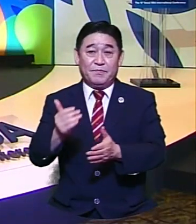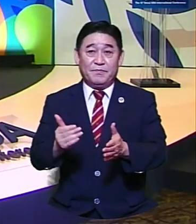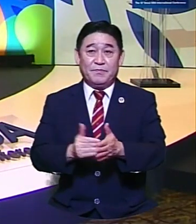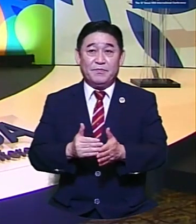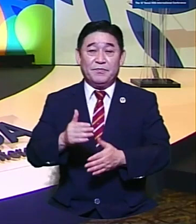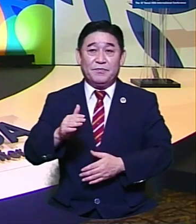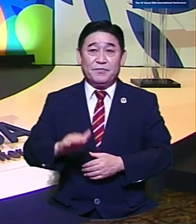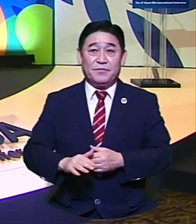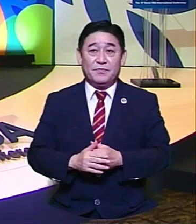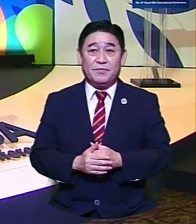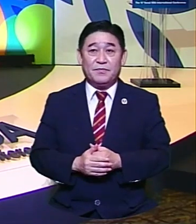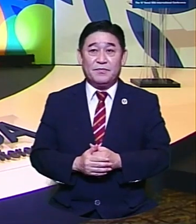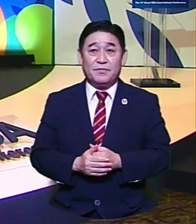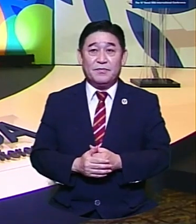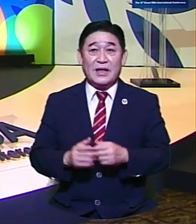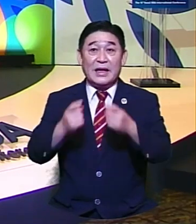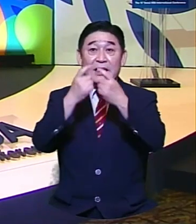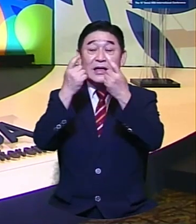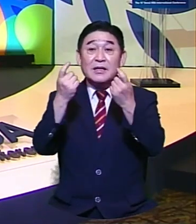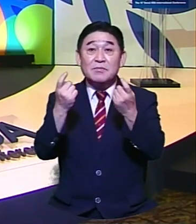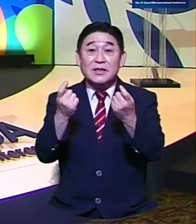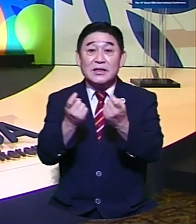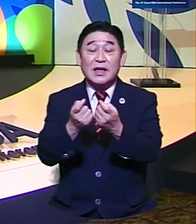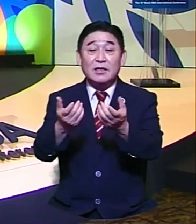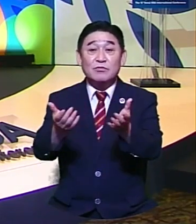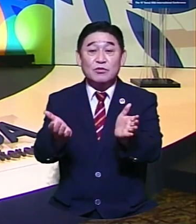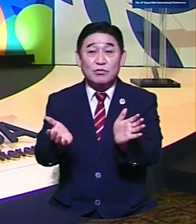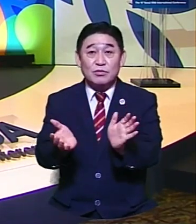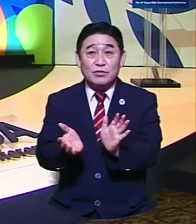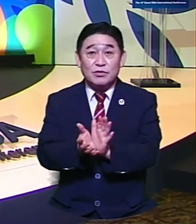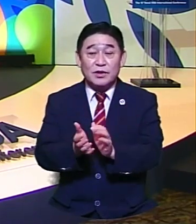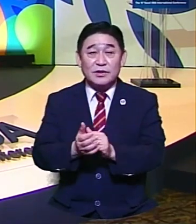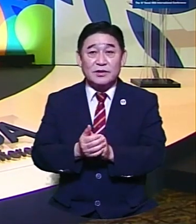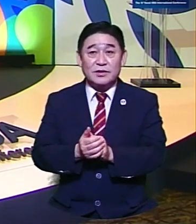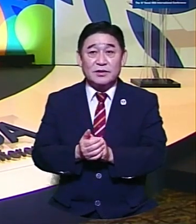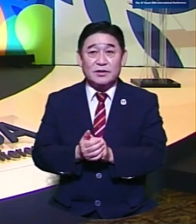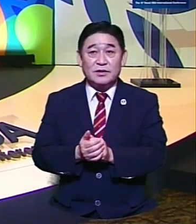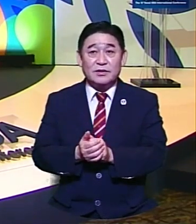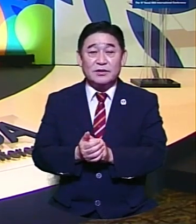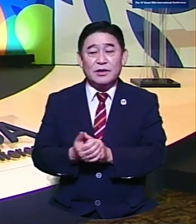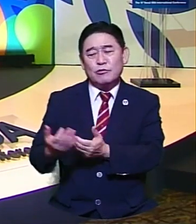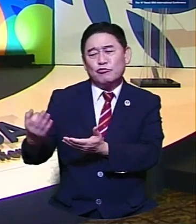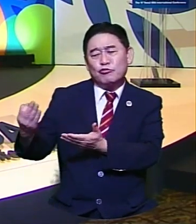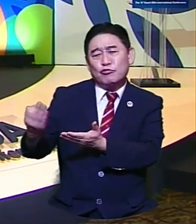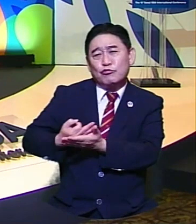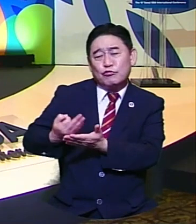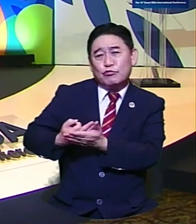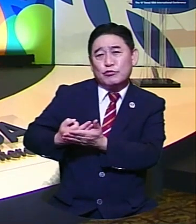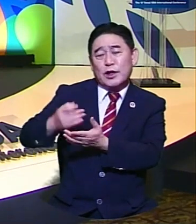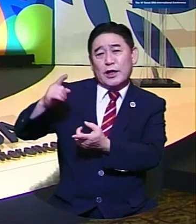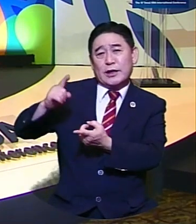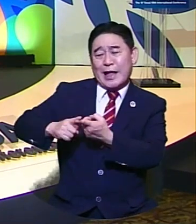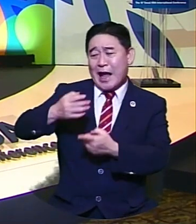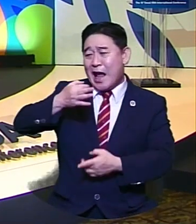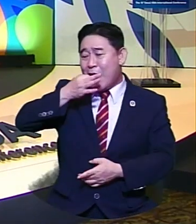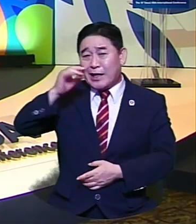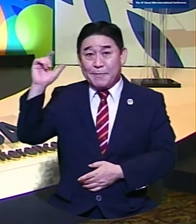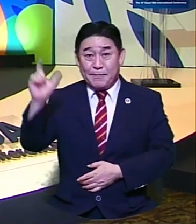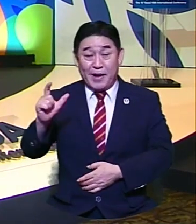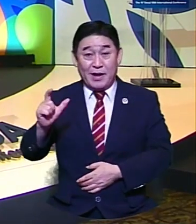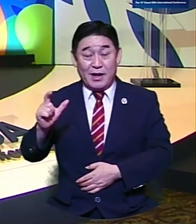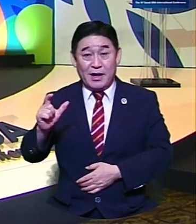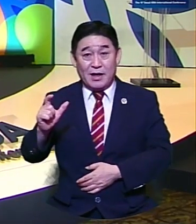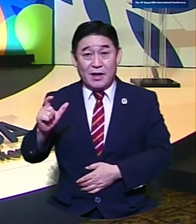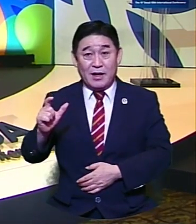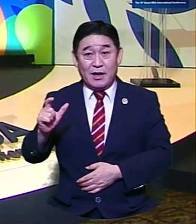to have more appetite for profit than this kind of bigger cause. So the question is, how are